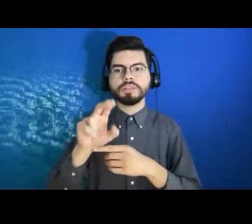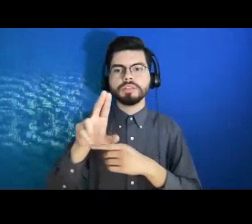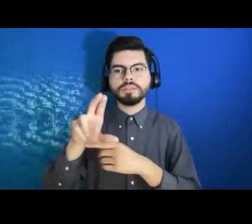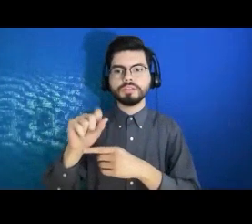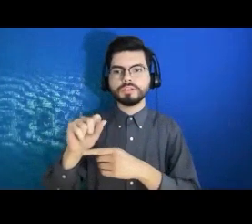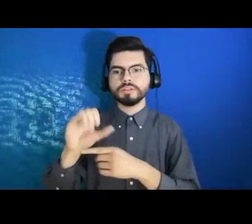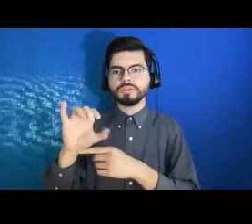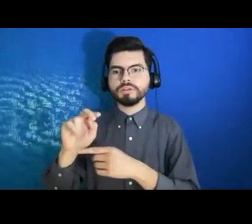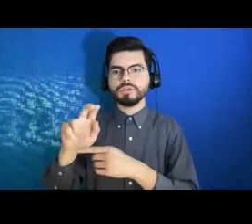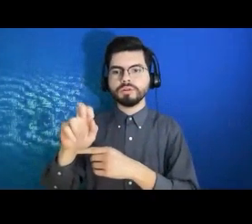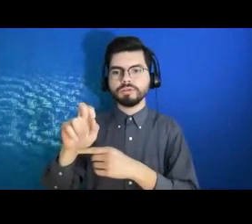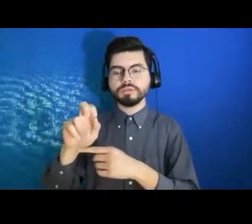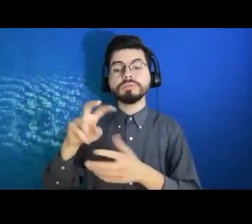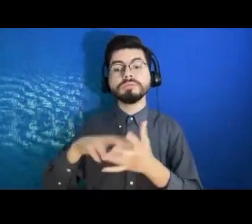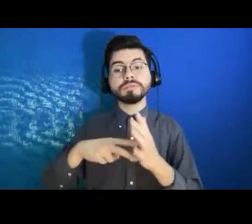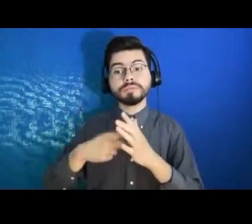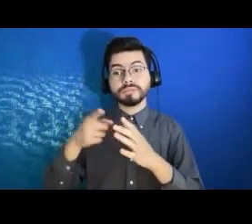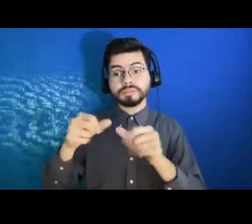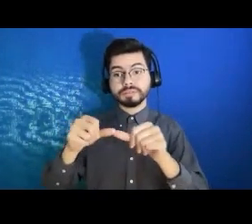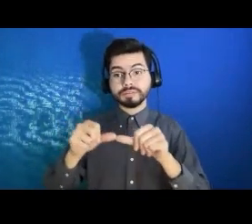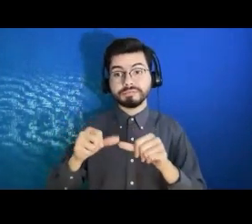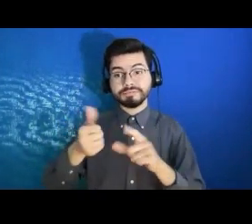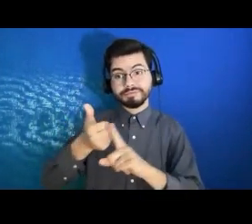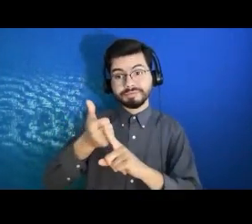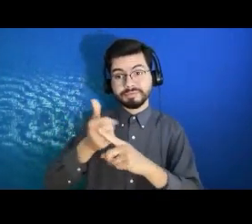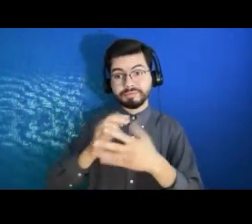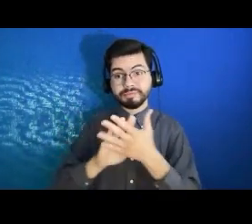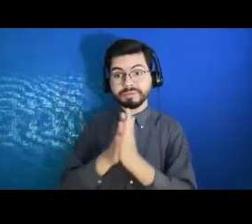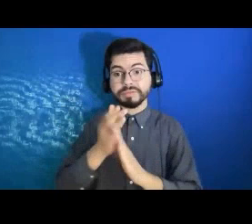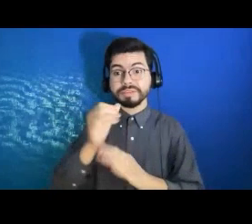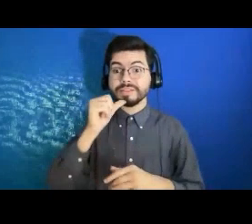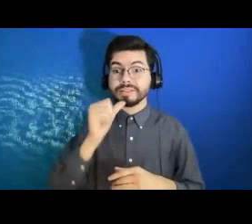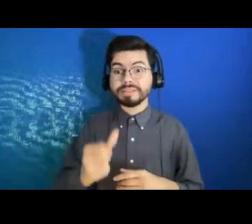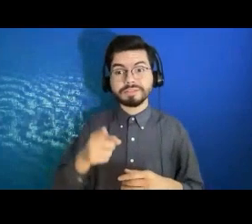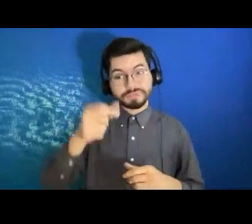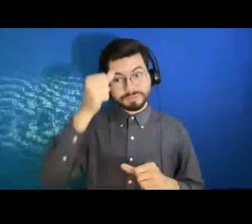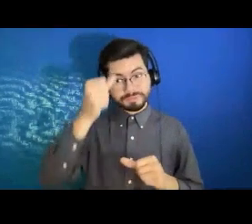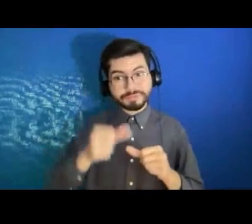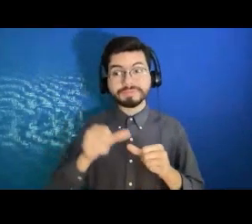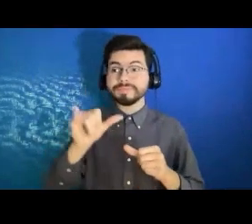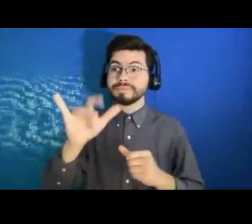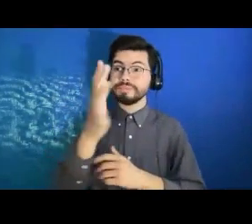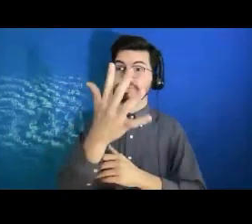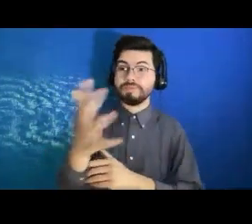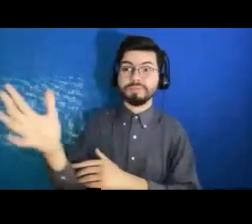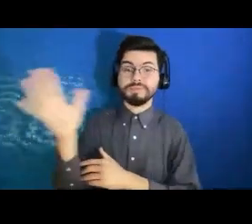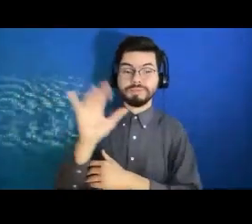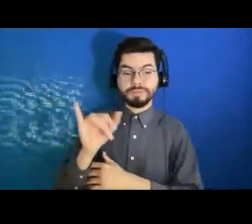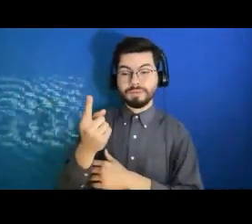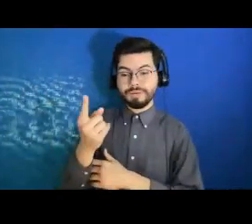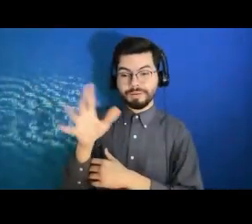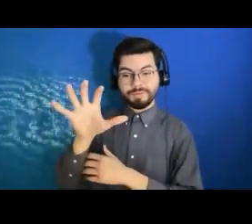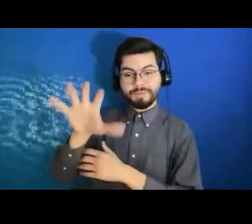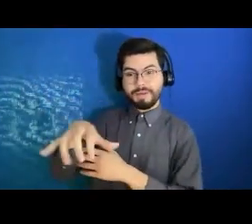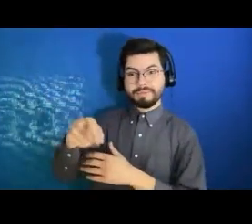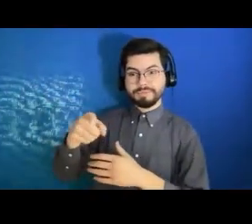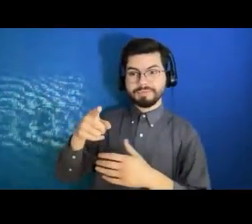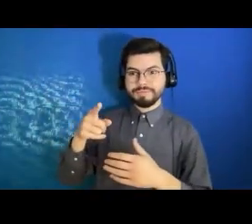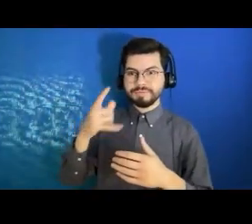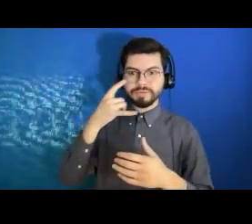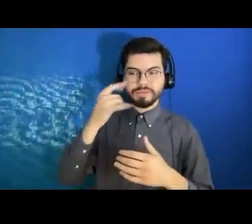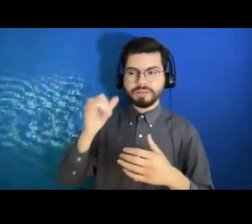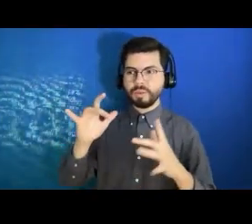that is potentially not going to be the lodgepole pine forest that you would remember for that particular spot. So we may